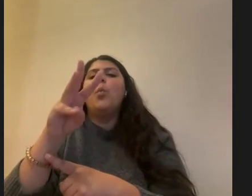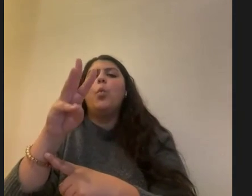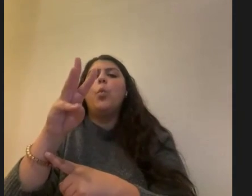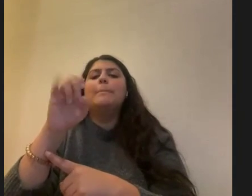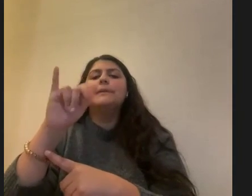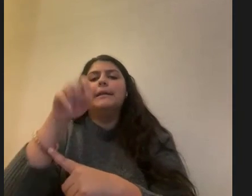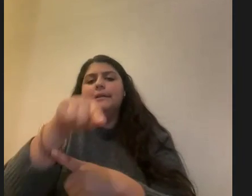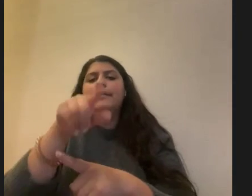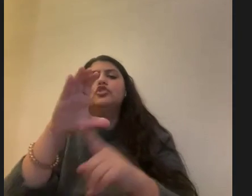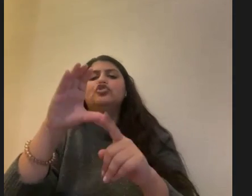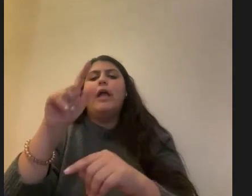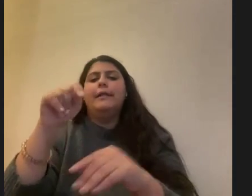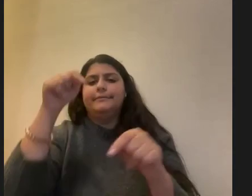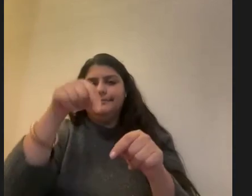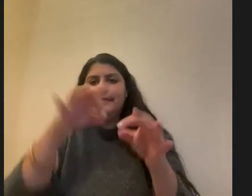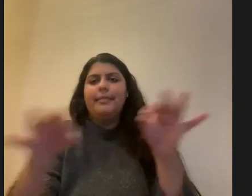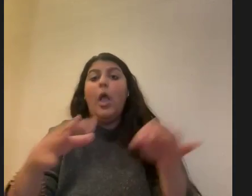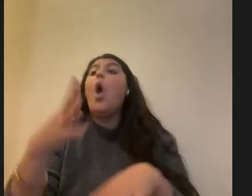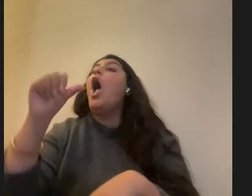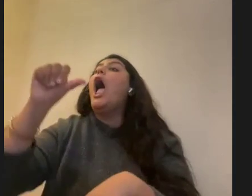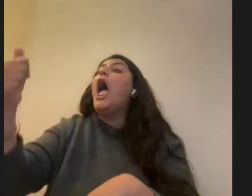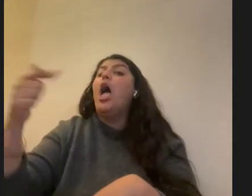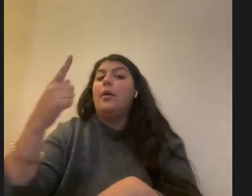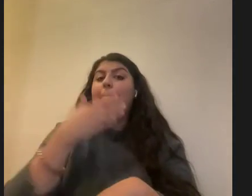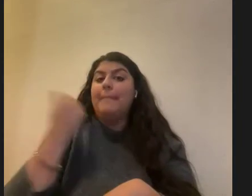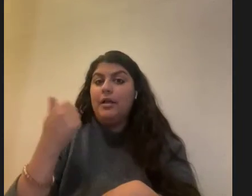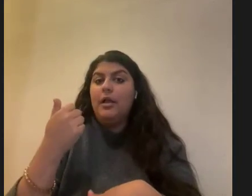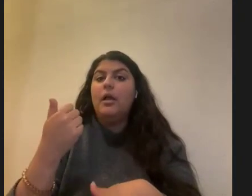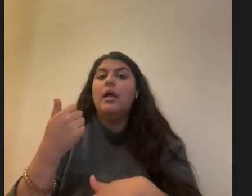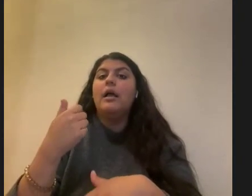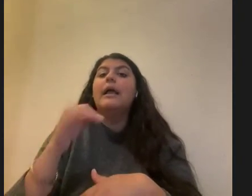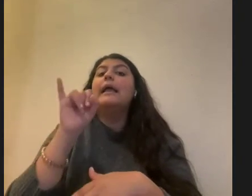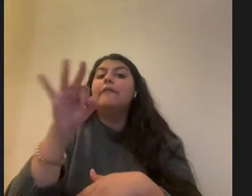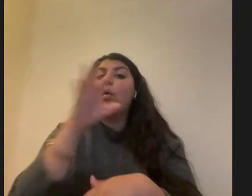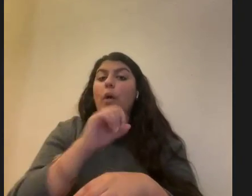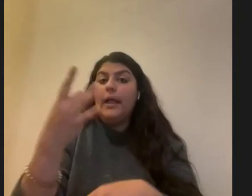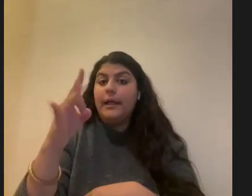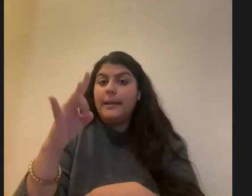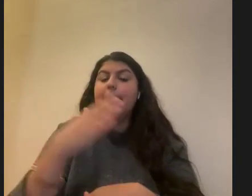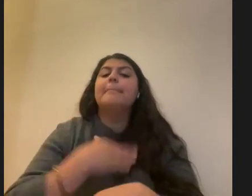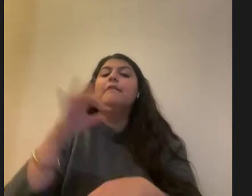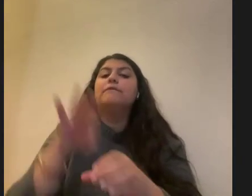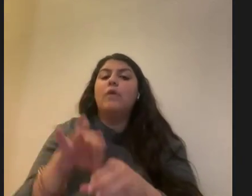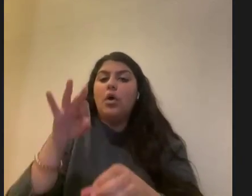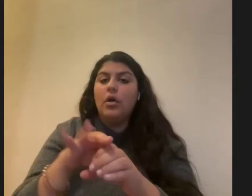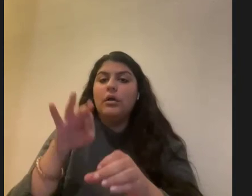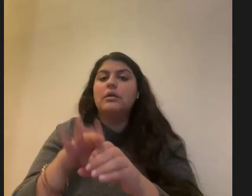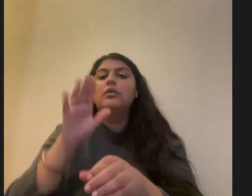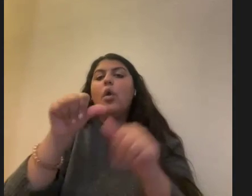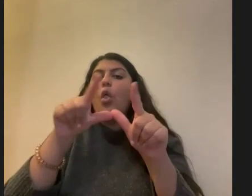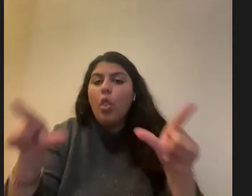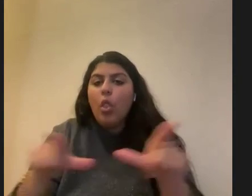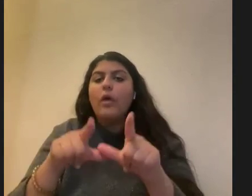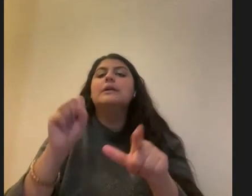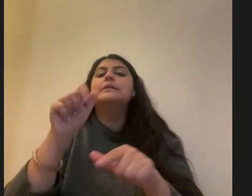Thank have you one for last coming. thing? I have a better thing. Also, if you are 18, please vote. in your local, state, federal, if